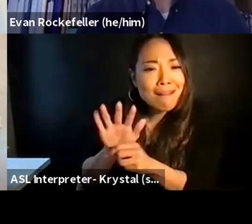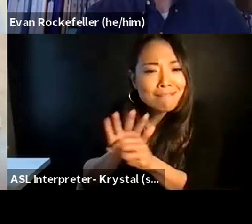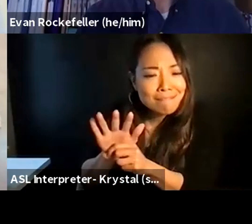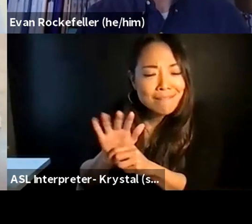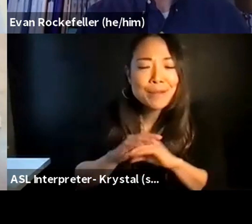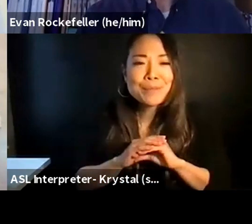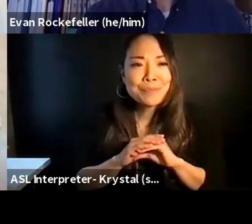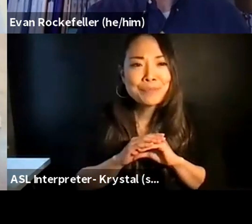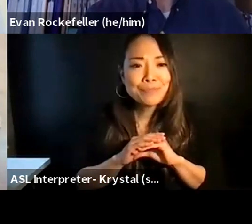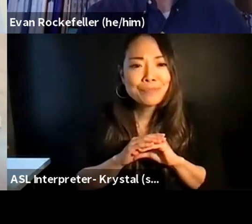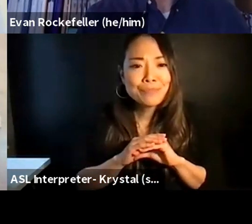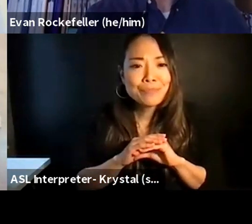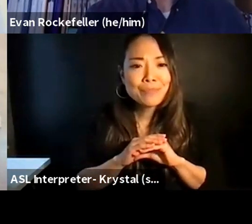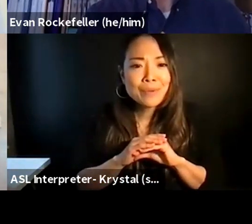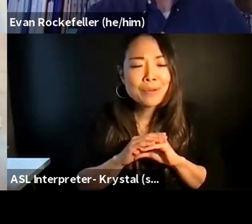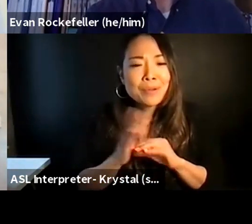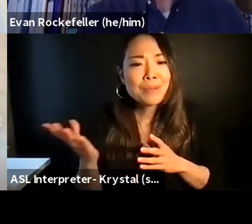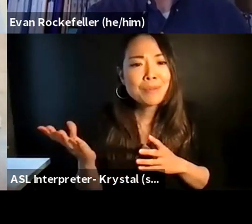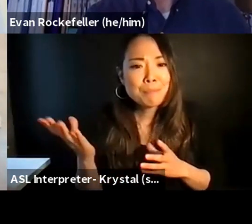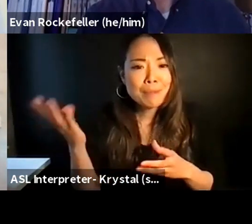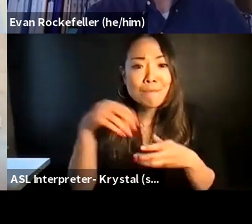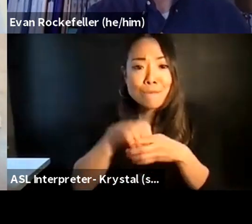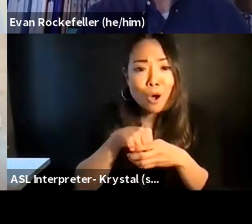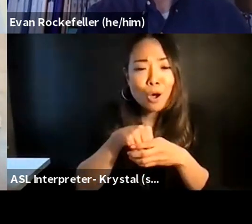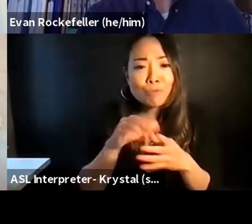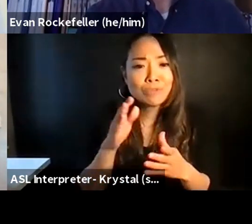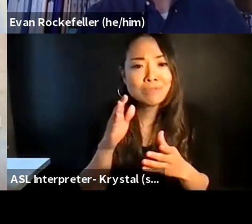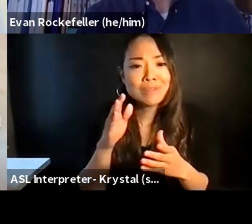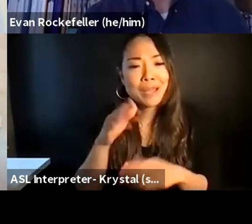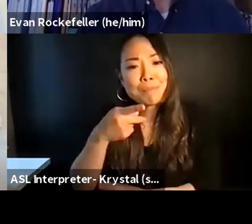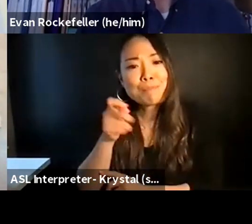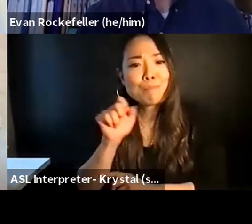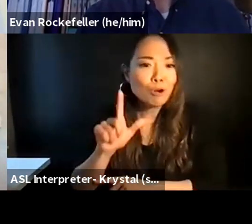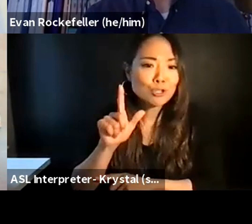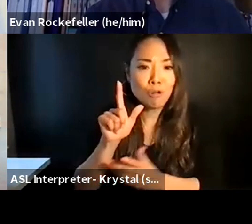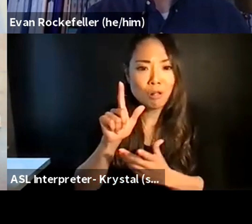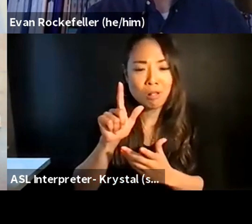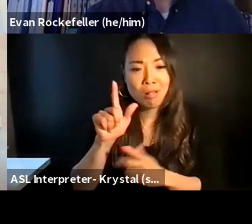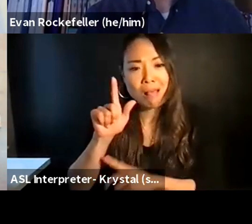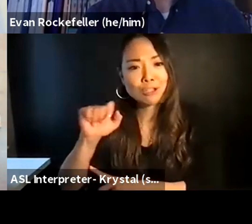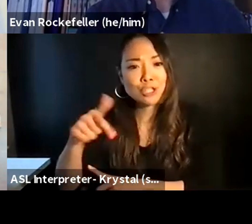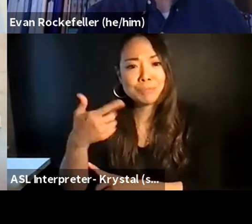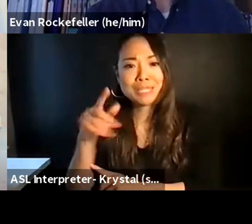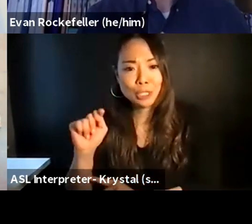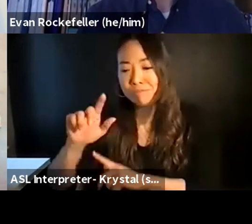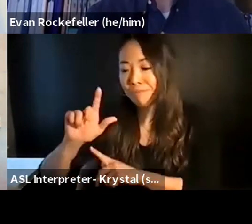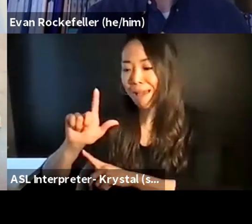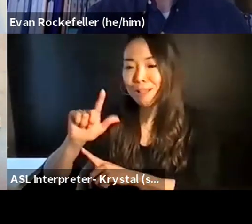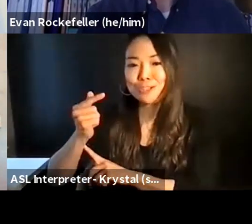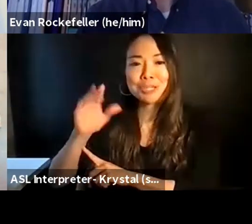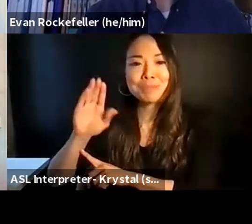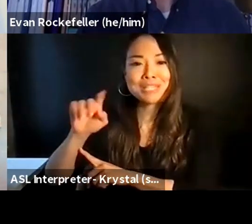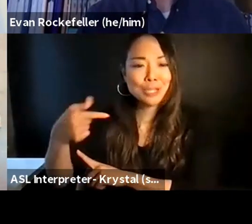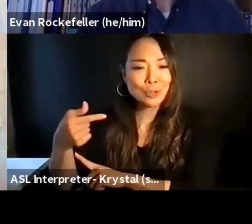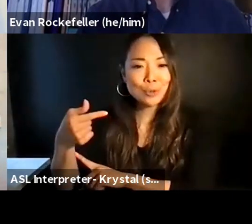about being part of a partial hospitalization for LGBTQ plus folks. That was the piece that made it so tragic for me